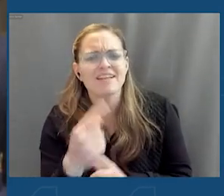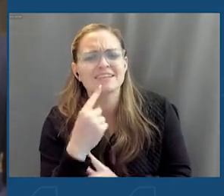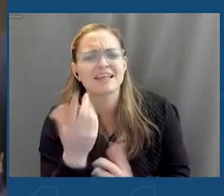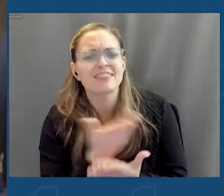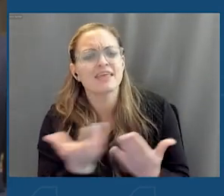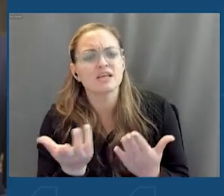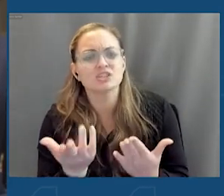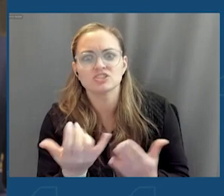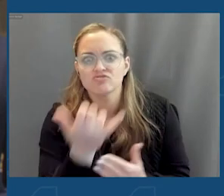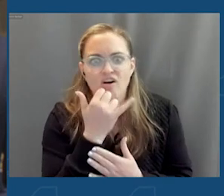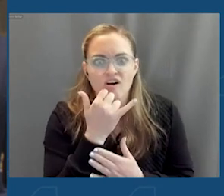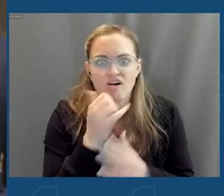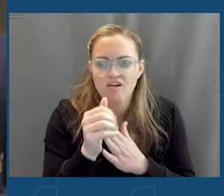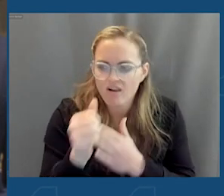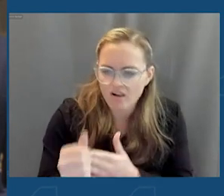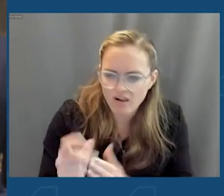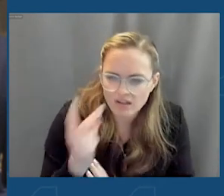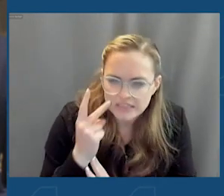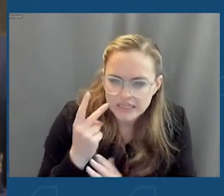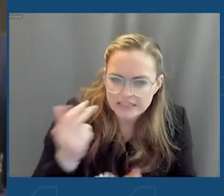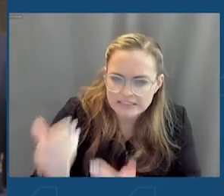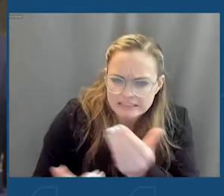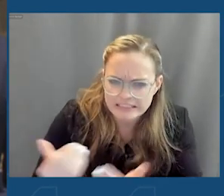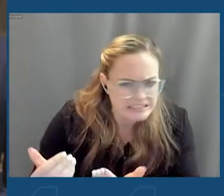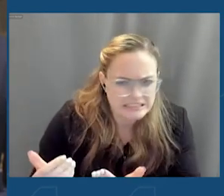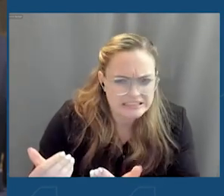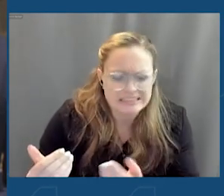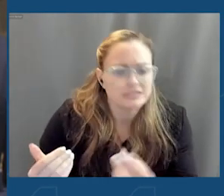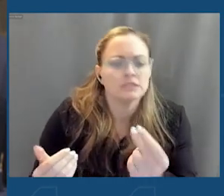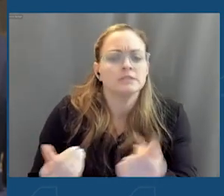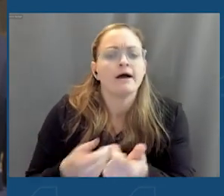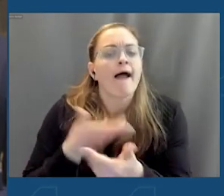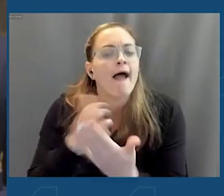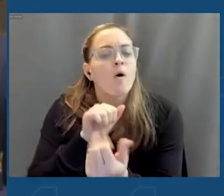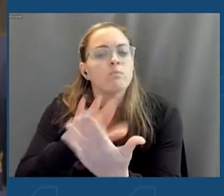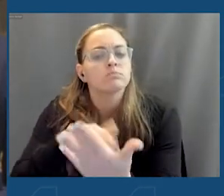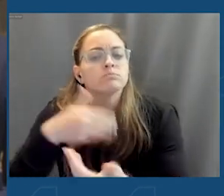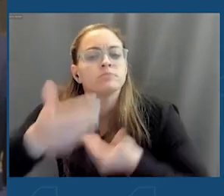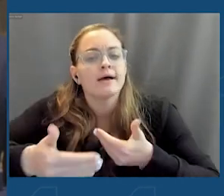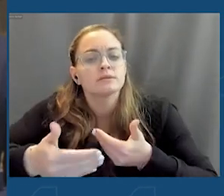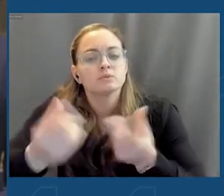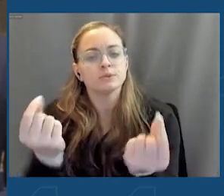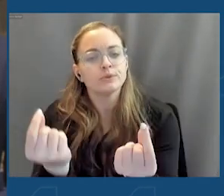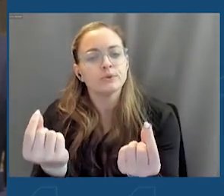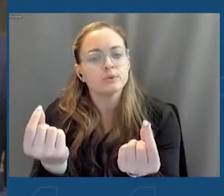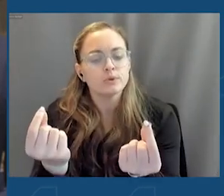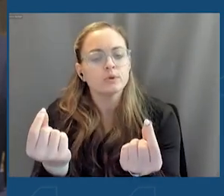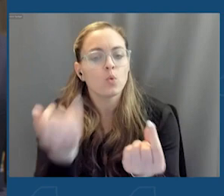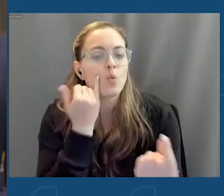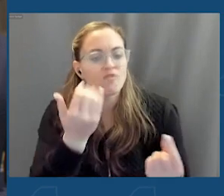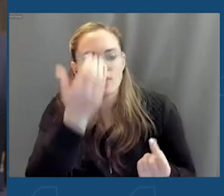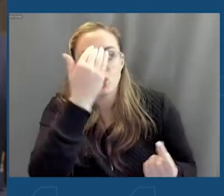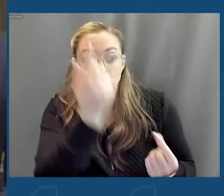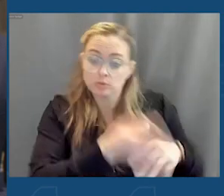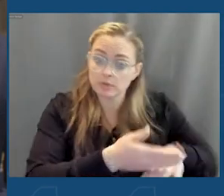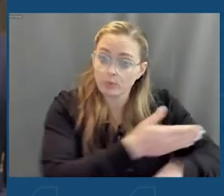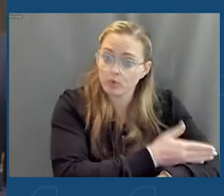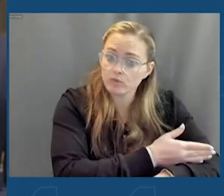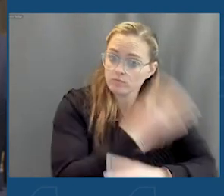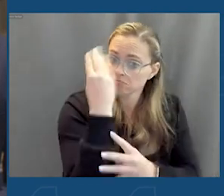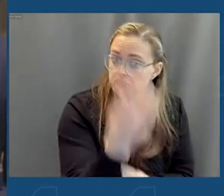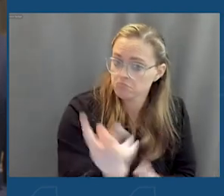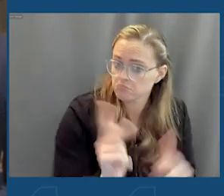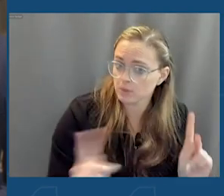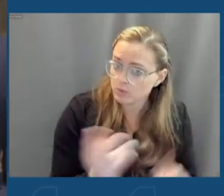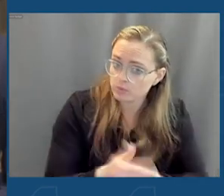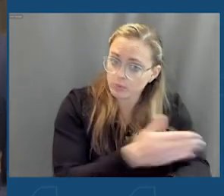wrong direction. We'll talk about that, what our next strategy is. But when things are improving, that's something we also want to make sure gets out to the general